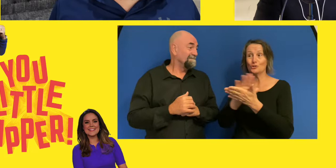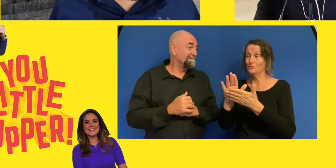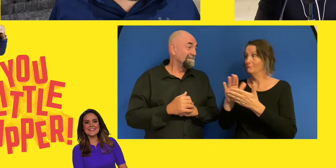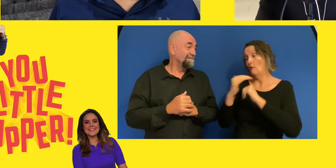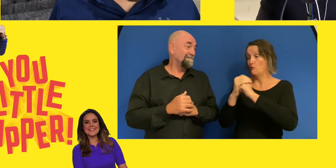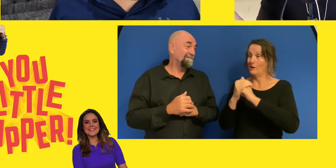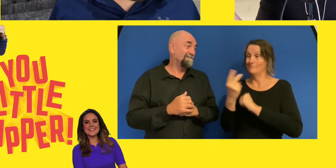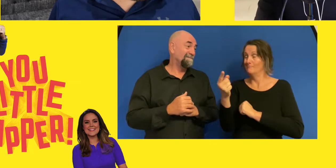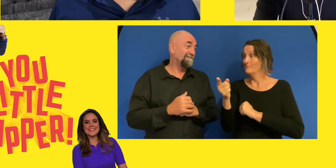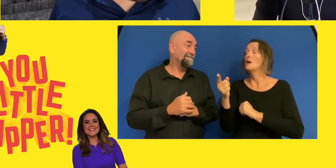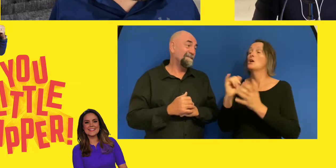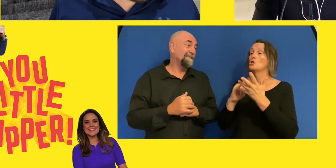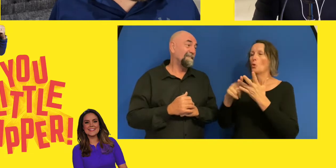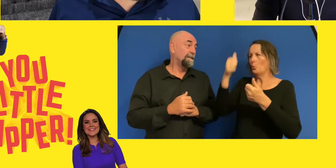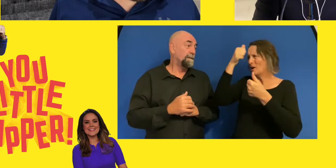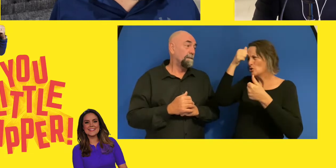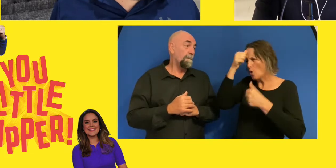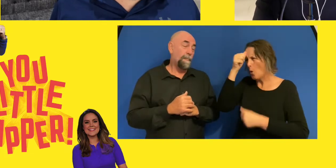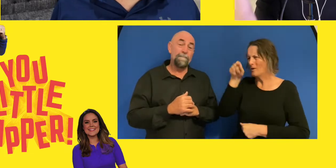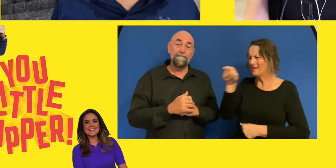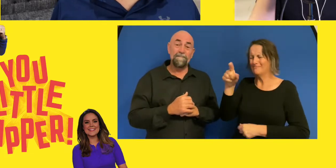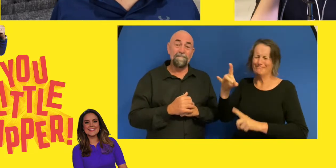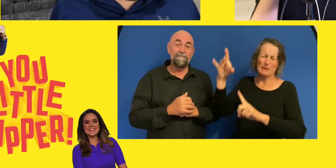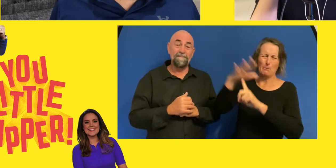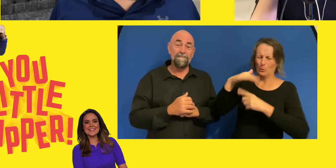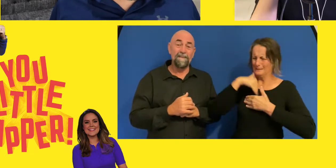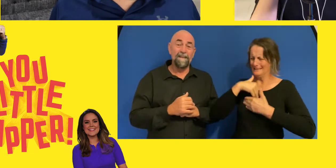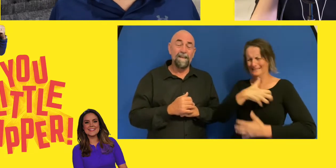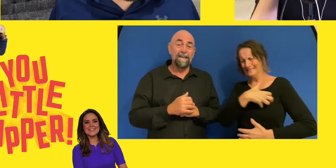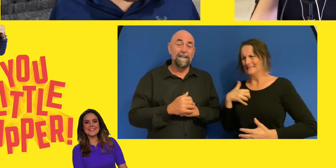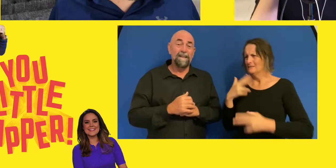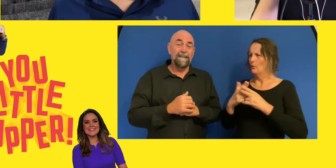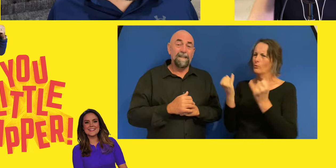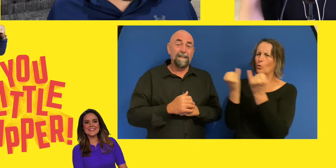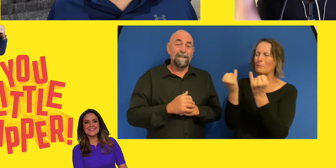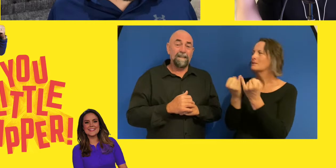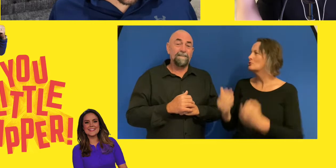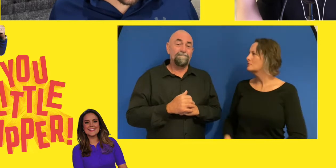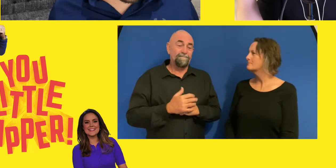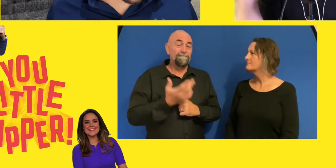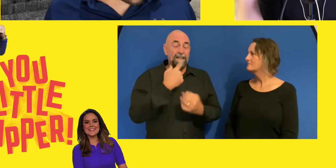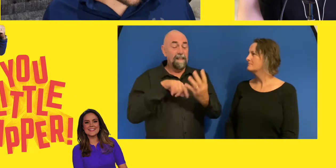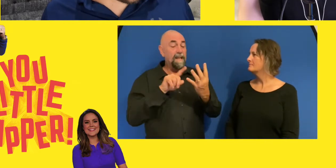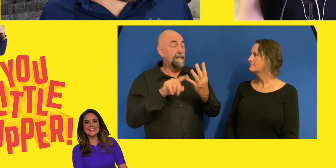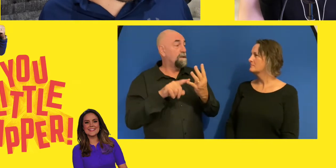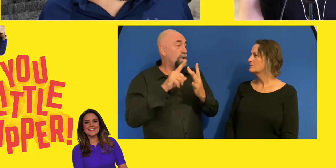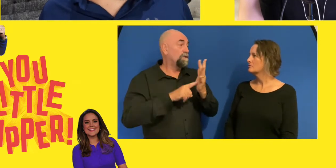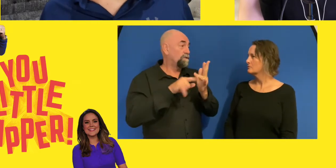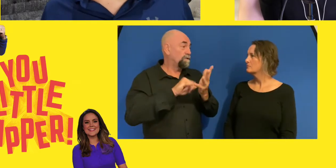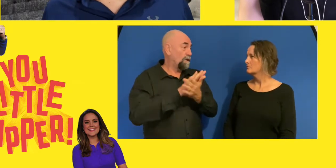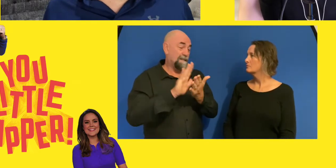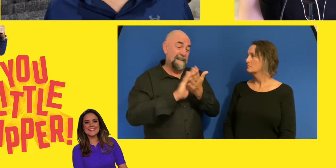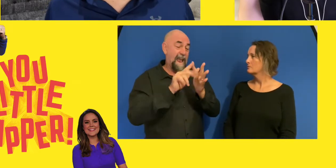of the pod. So we know how much this moment means to him. And then we got the other extreme, Josh Henlon going